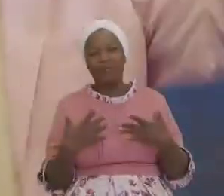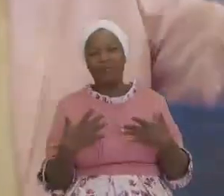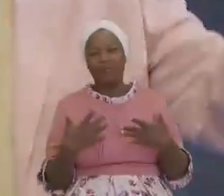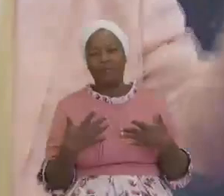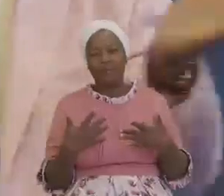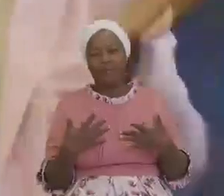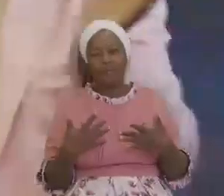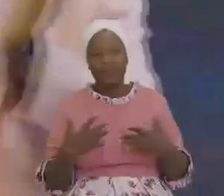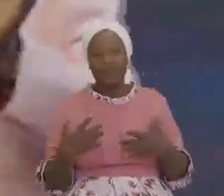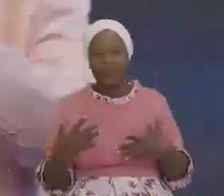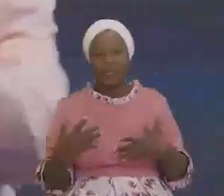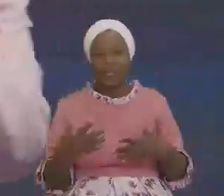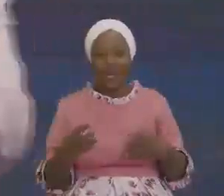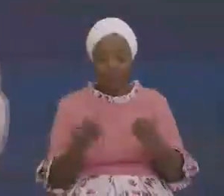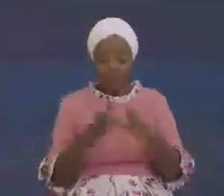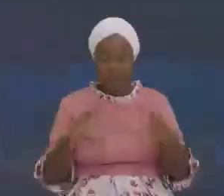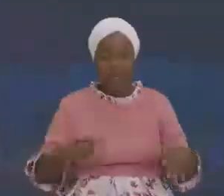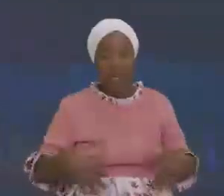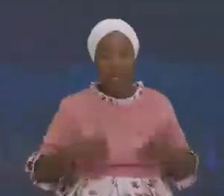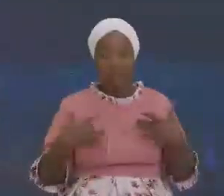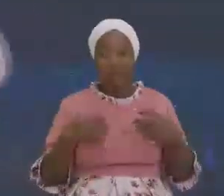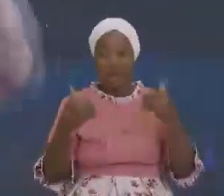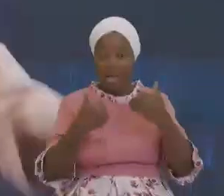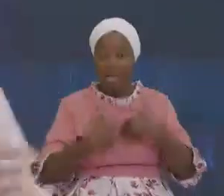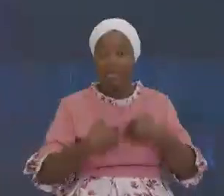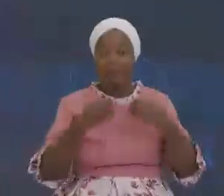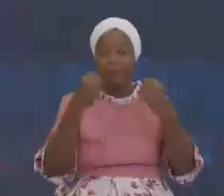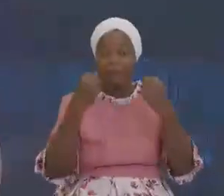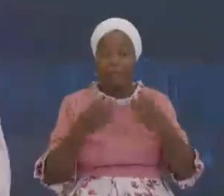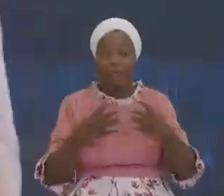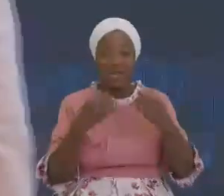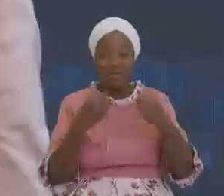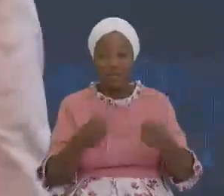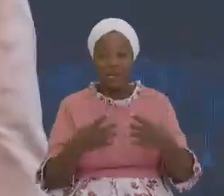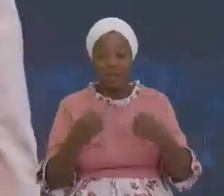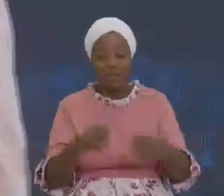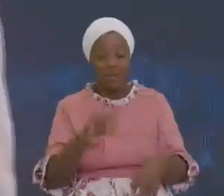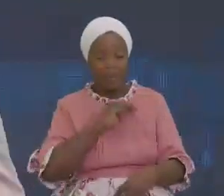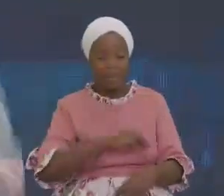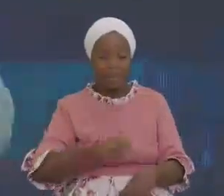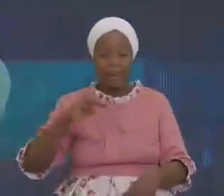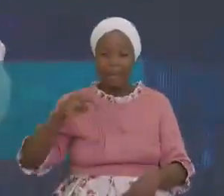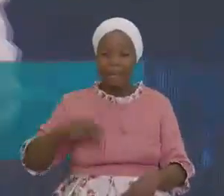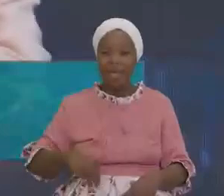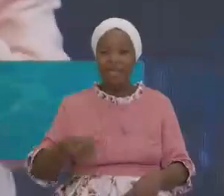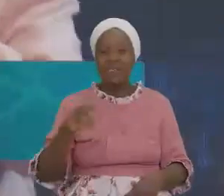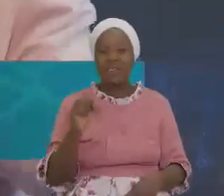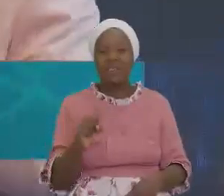Abounding life has many composite members.